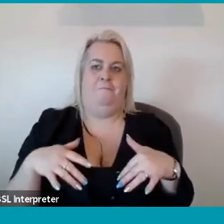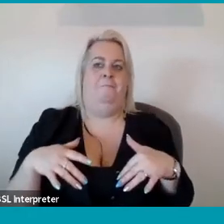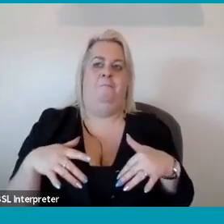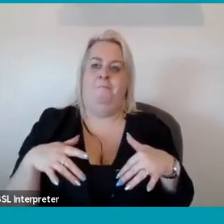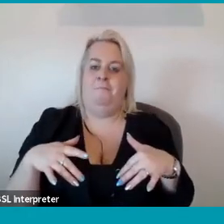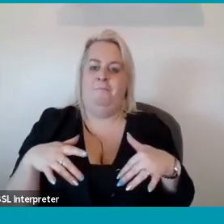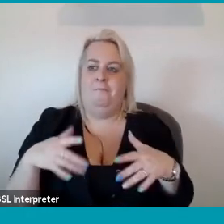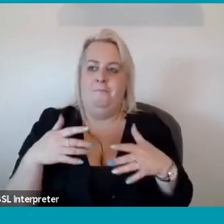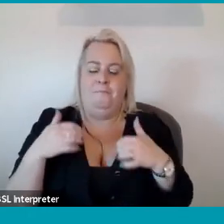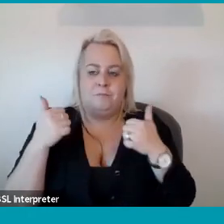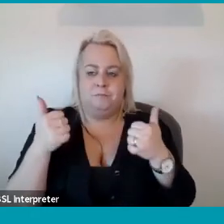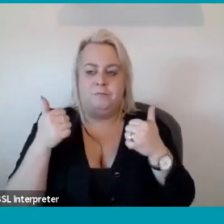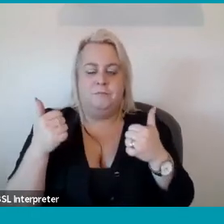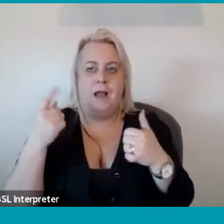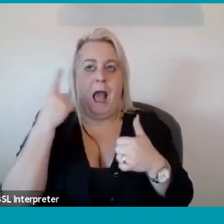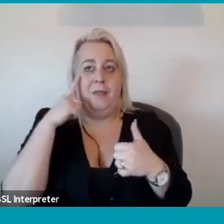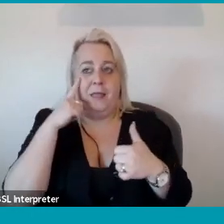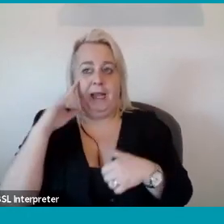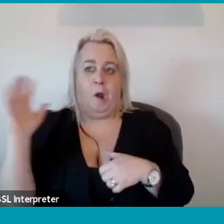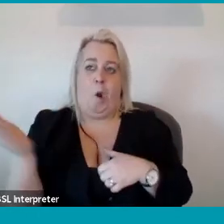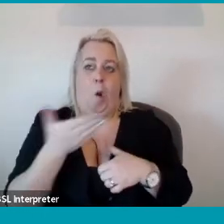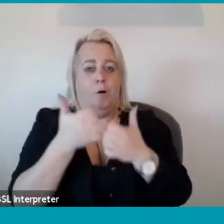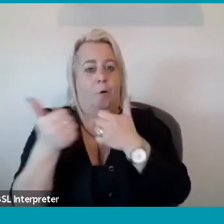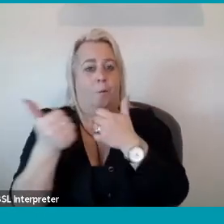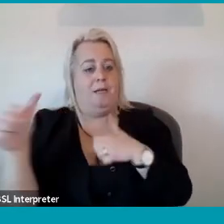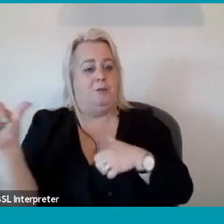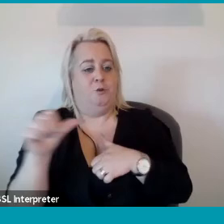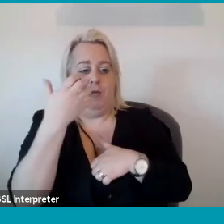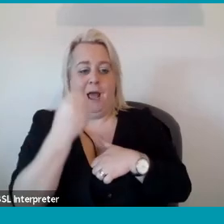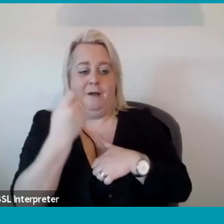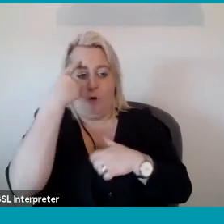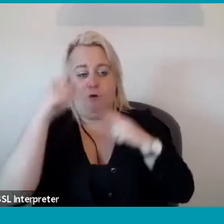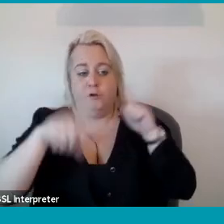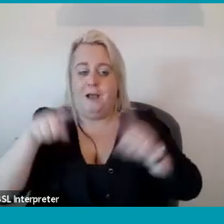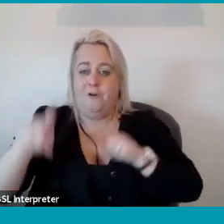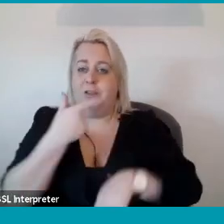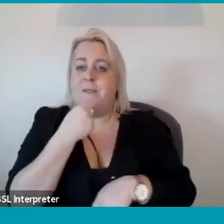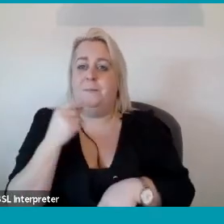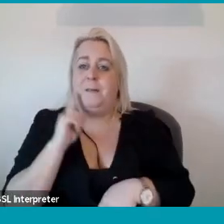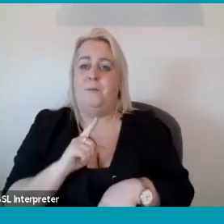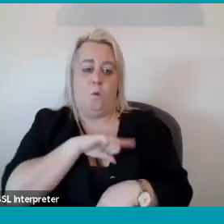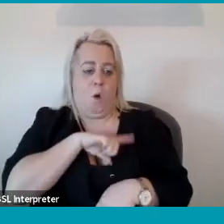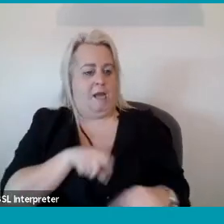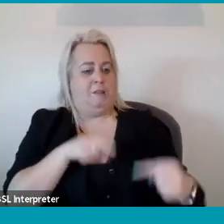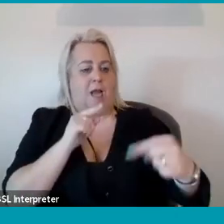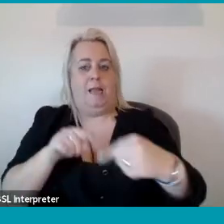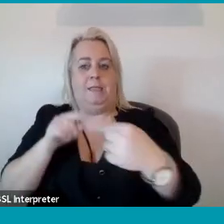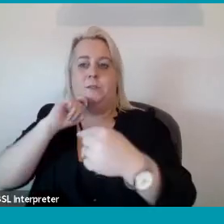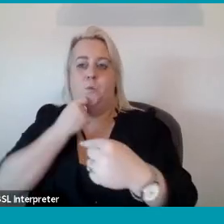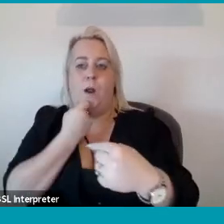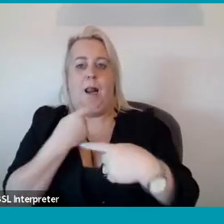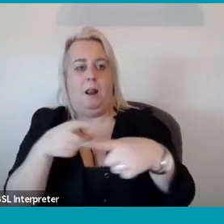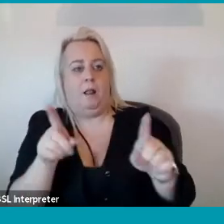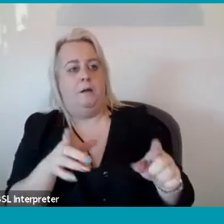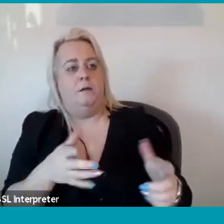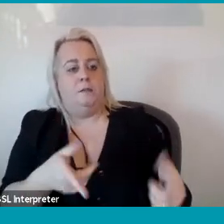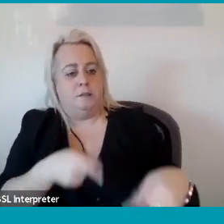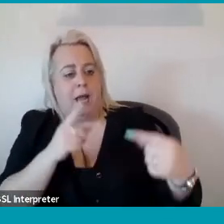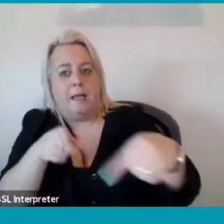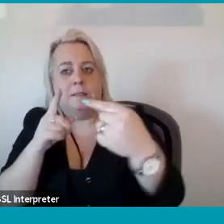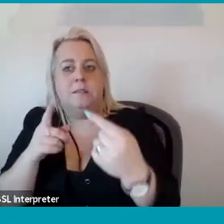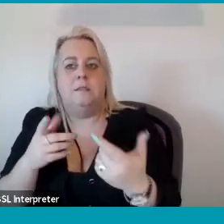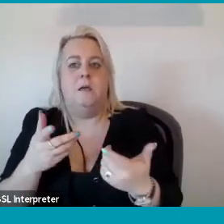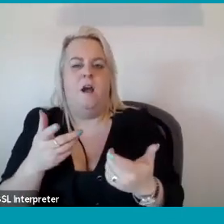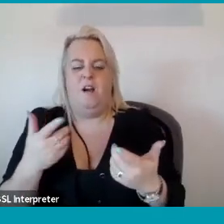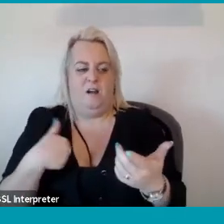every organization needs neurodiverse people within it, because it challenges that groupthink. It challenges that, we do it this way because we've always